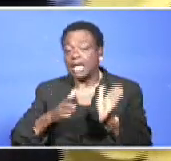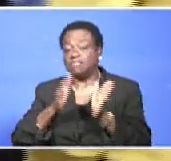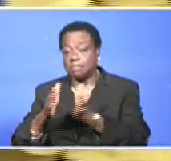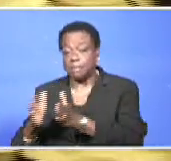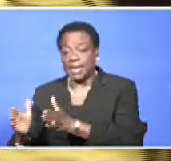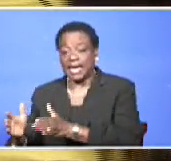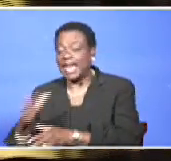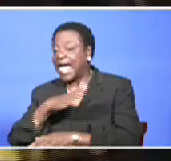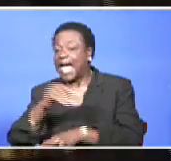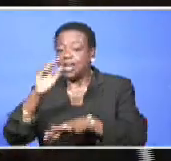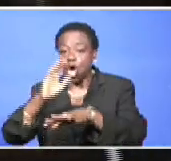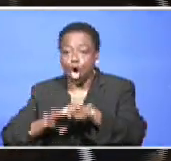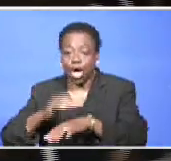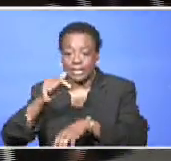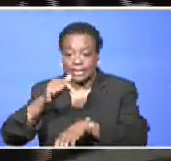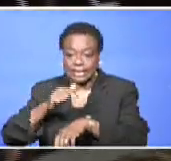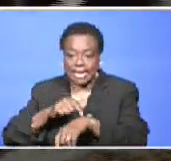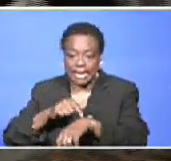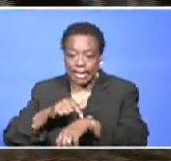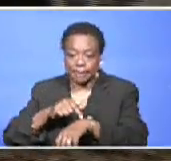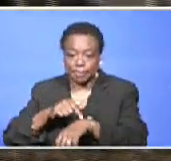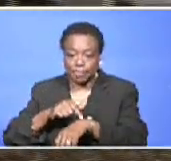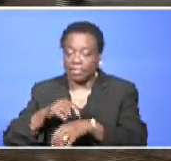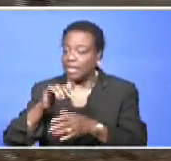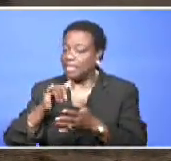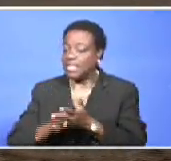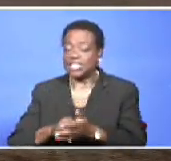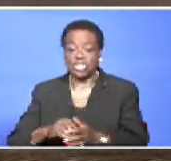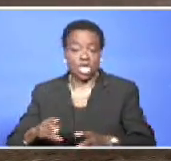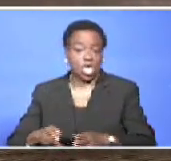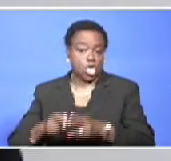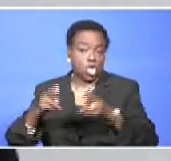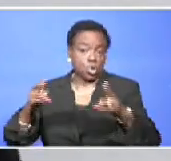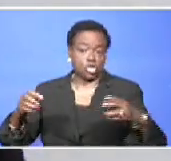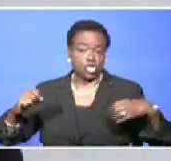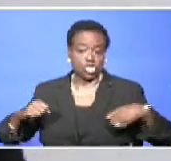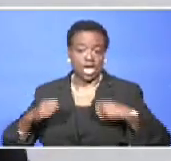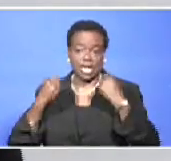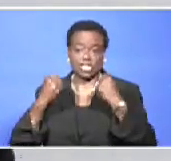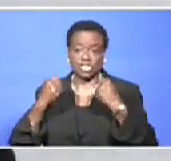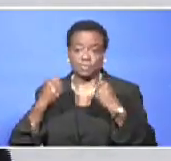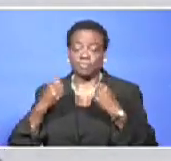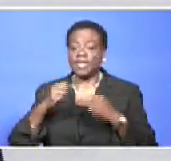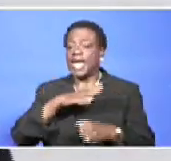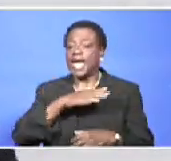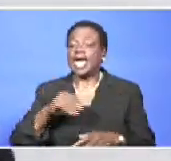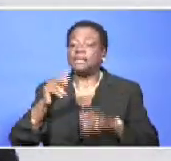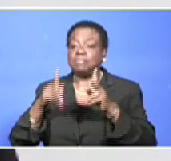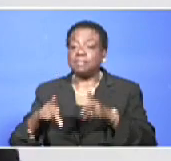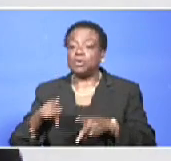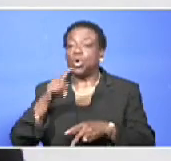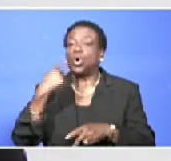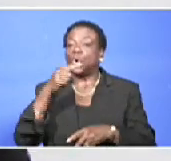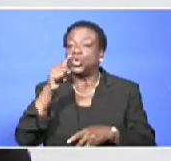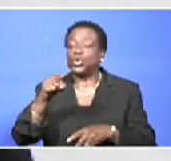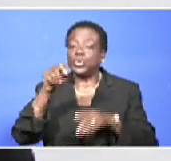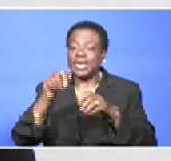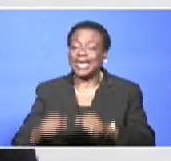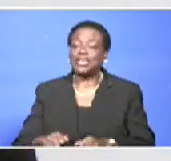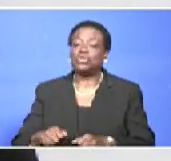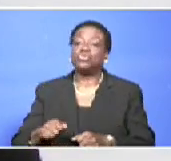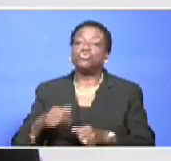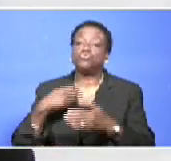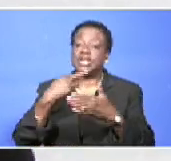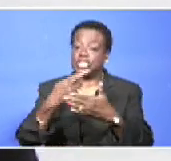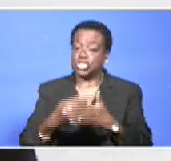they're on time. That's a very huge challenge for us. And we want people who also can be reachable and they can be able to be